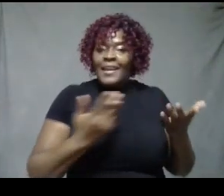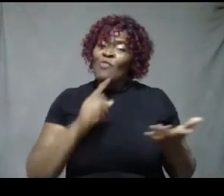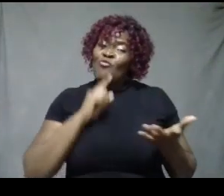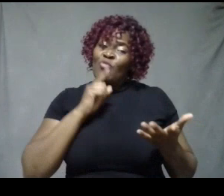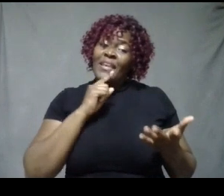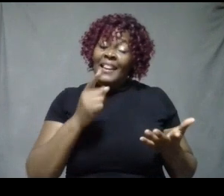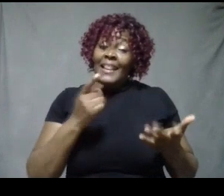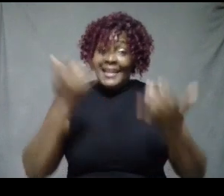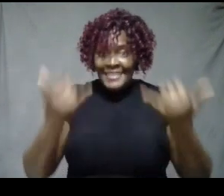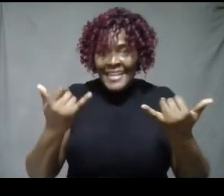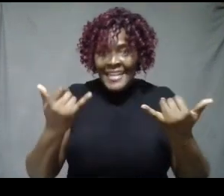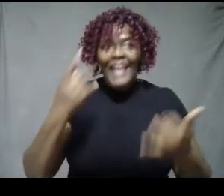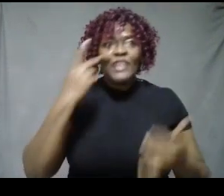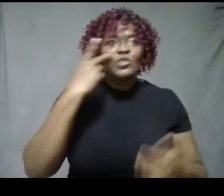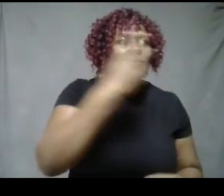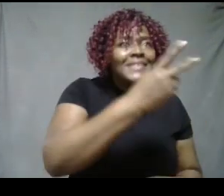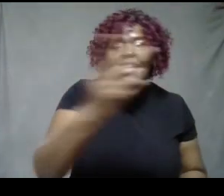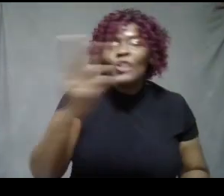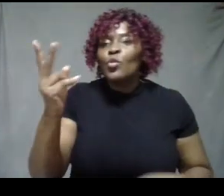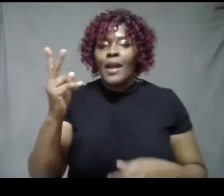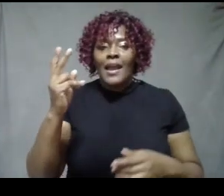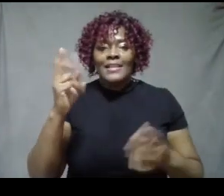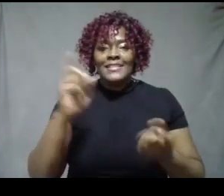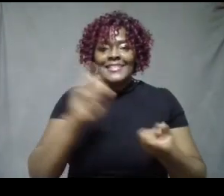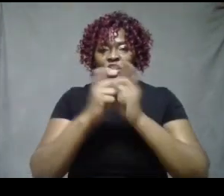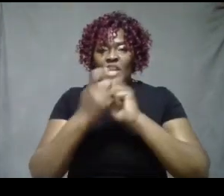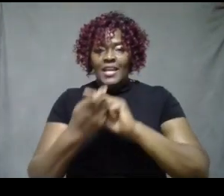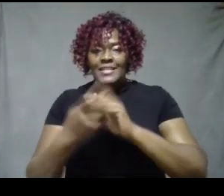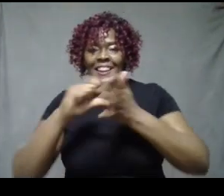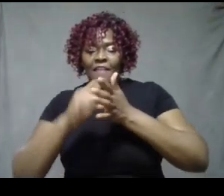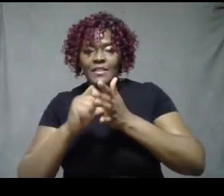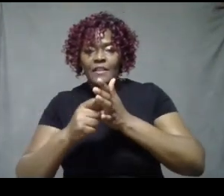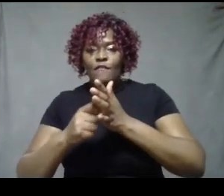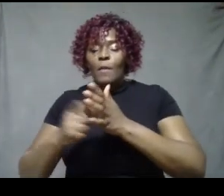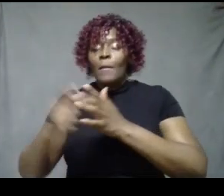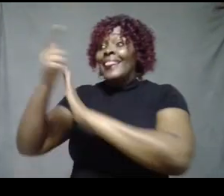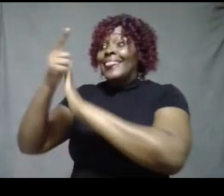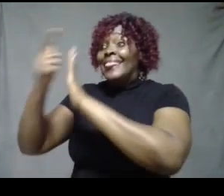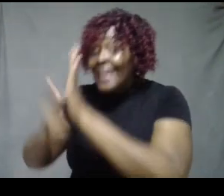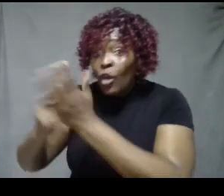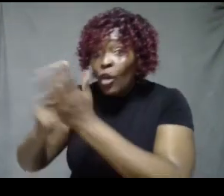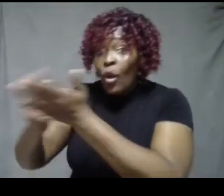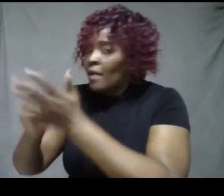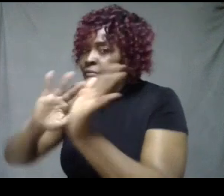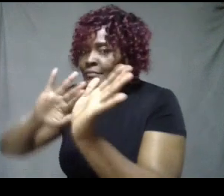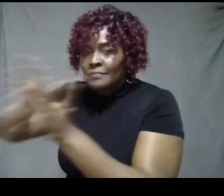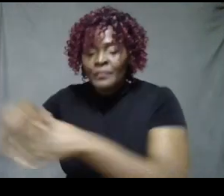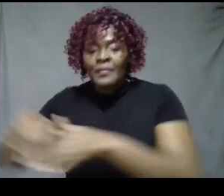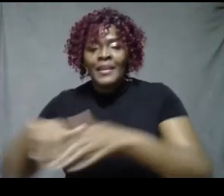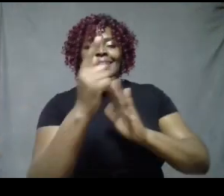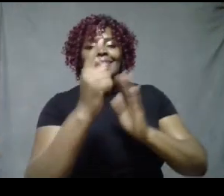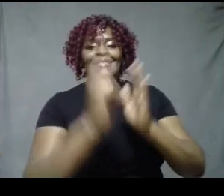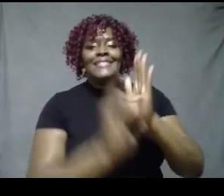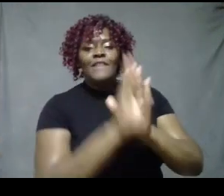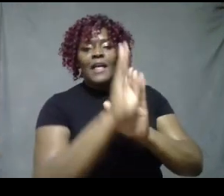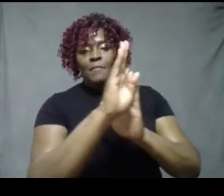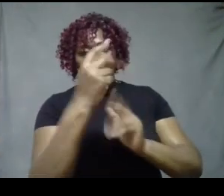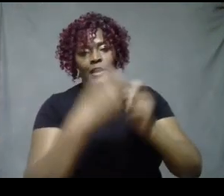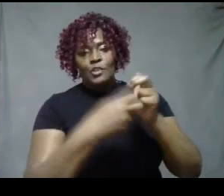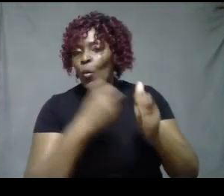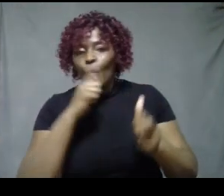was tonight to see that you guys have switched the emphasis from making this a legal problem to making it a development problem. We don't need more lawyers. We need